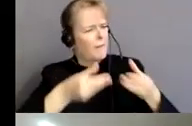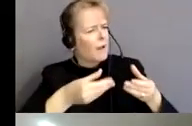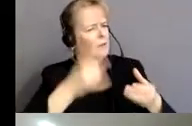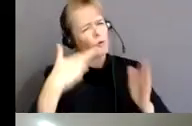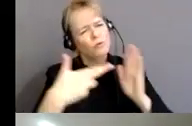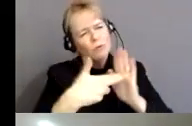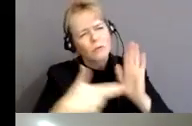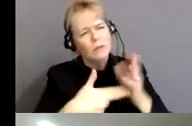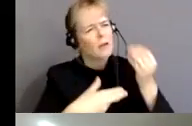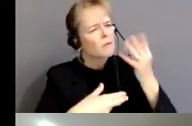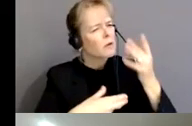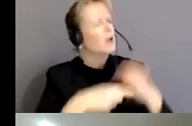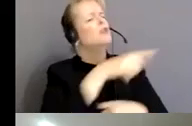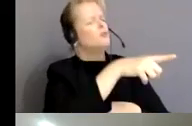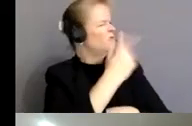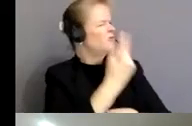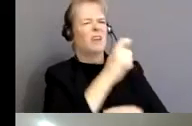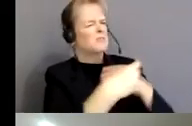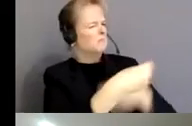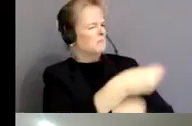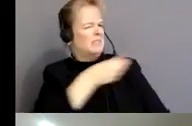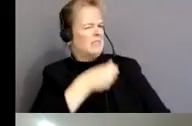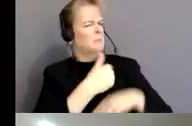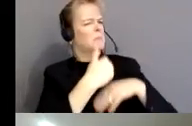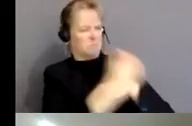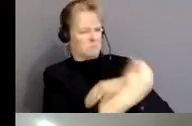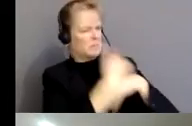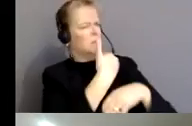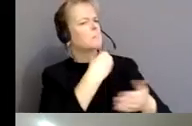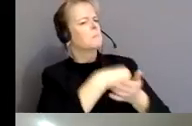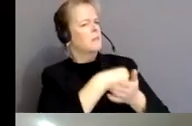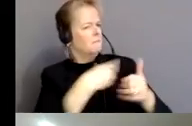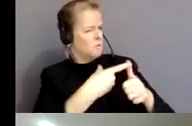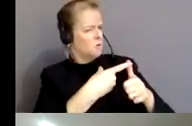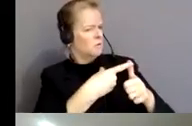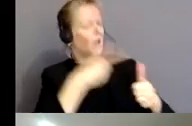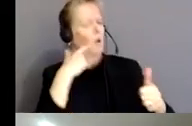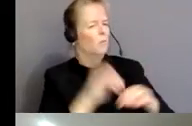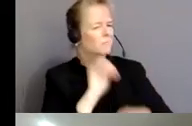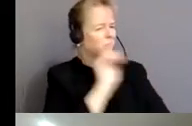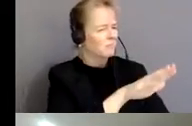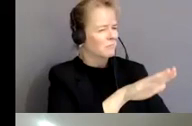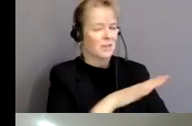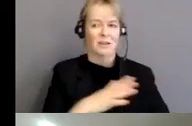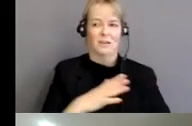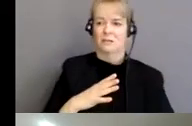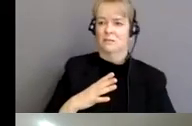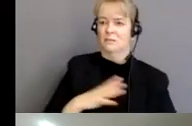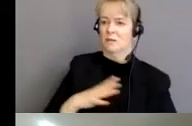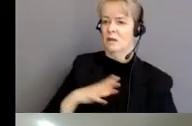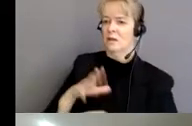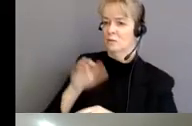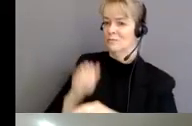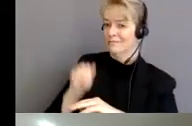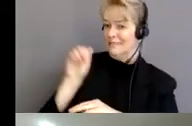to prepay some sort of a tax obligation. Of course, as soon as you part with your money, you've become a victim of fraud, and you'll never hear from